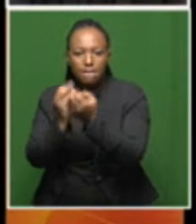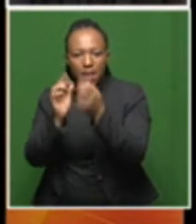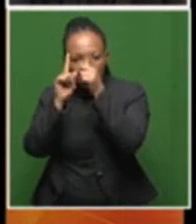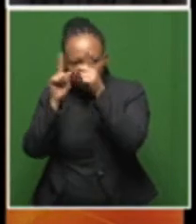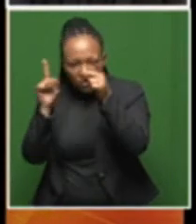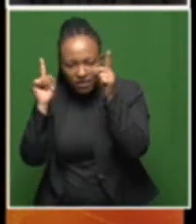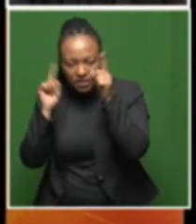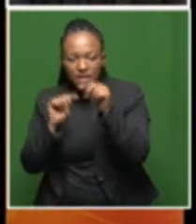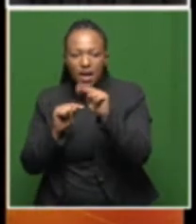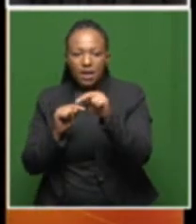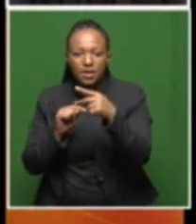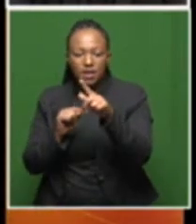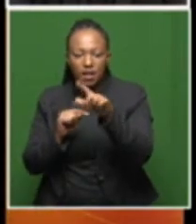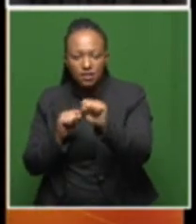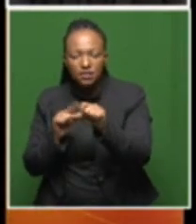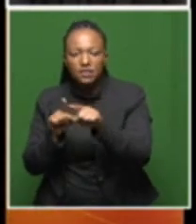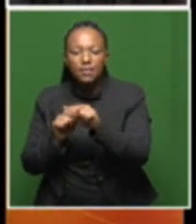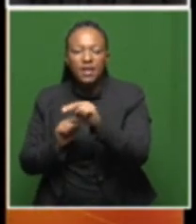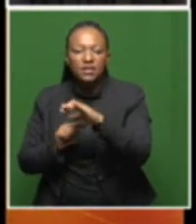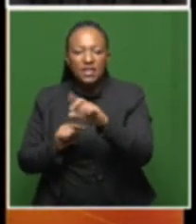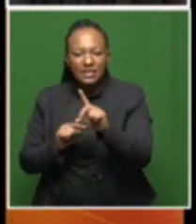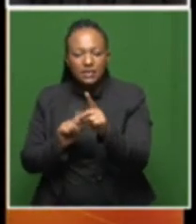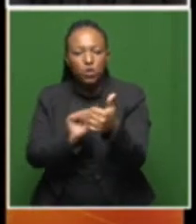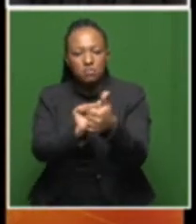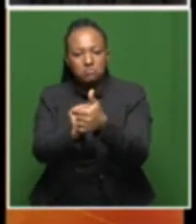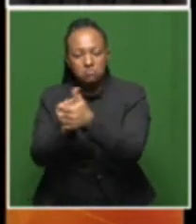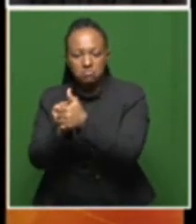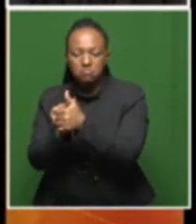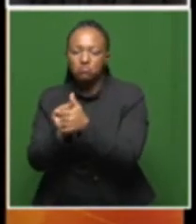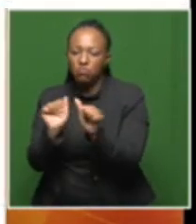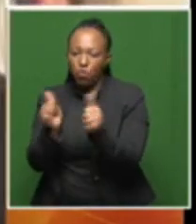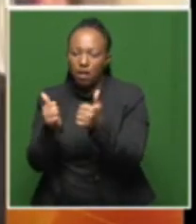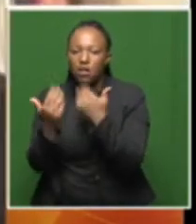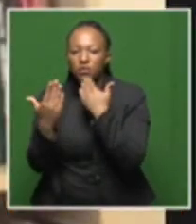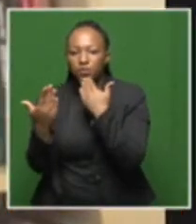the NHLS and the NICD. Thank you.